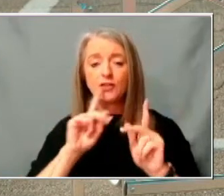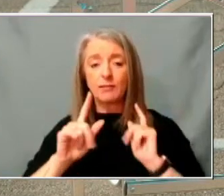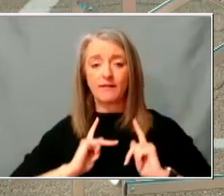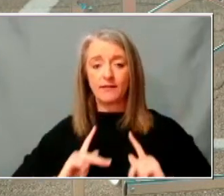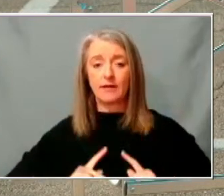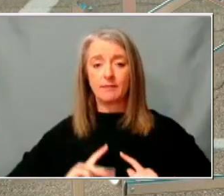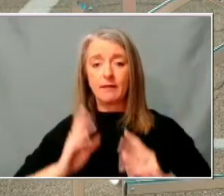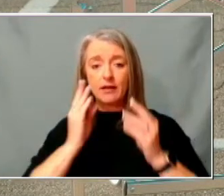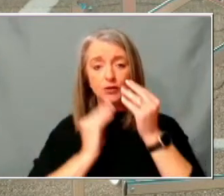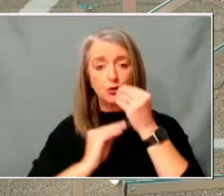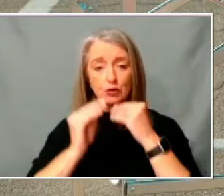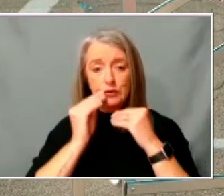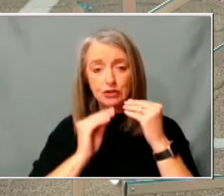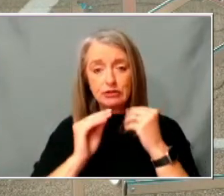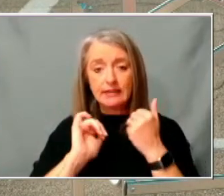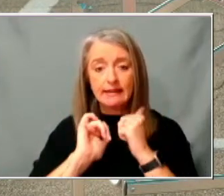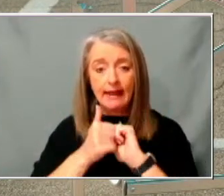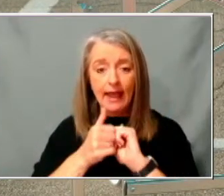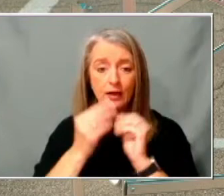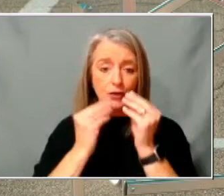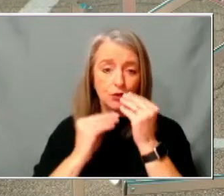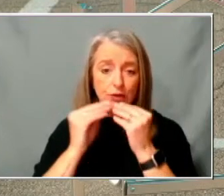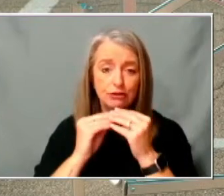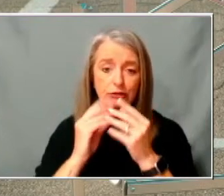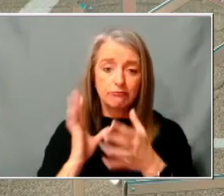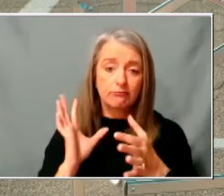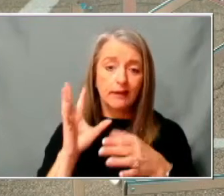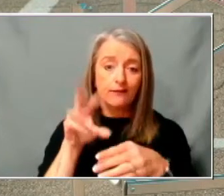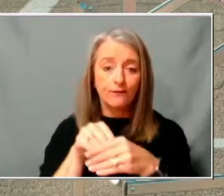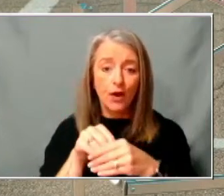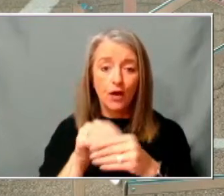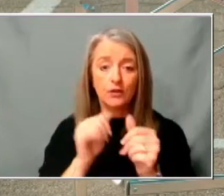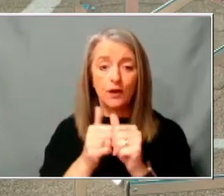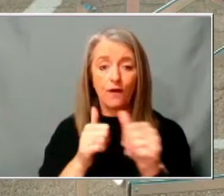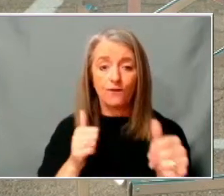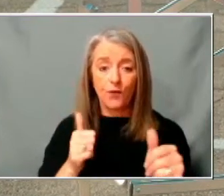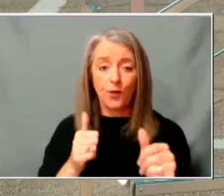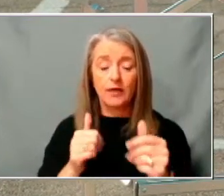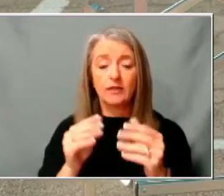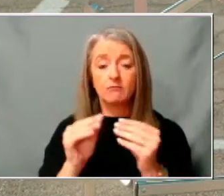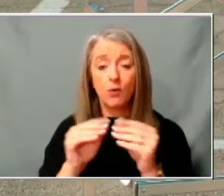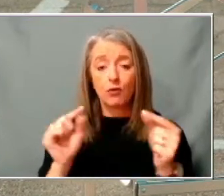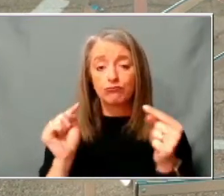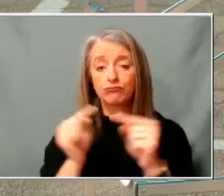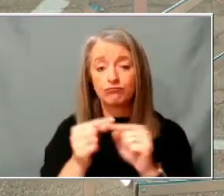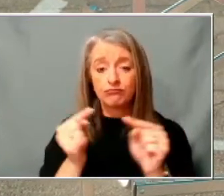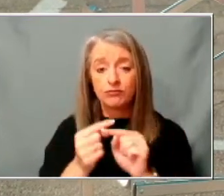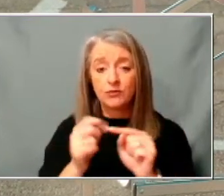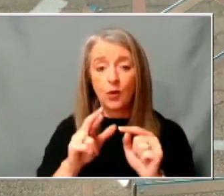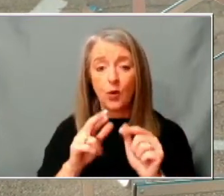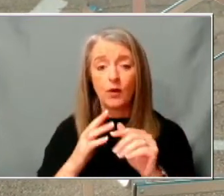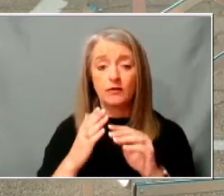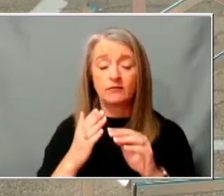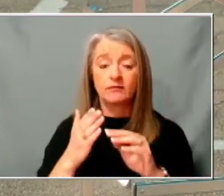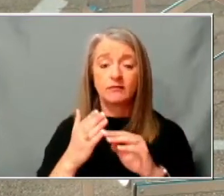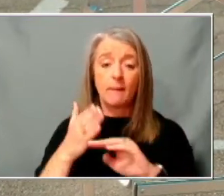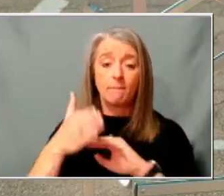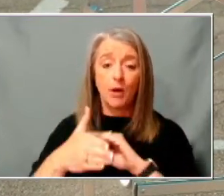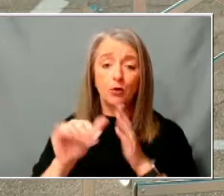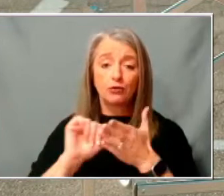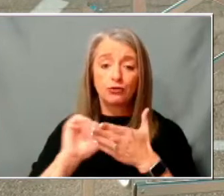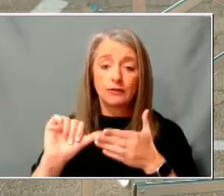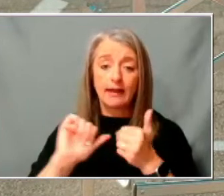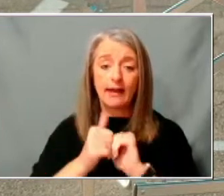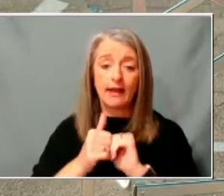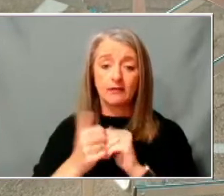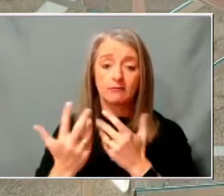nutrition, about how nutrition plays into avoiding maybe injuries like this, but also post a surgery, and how this all kind of